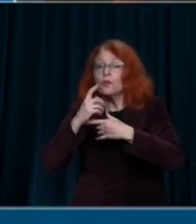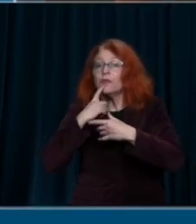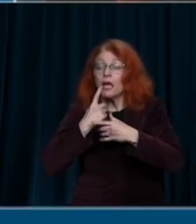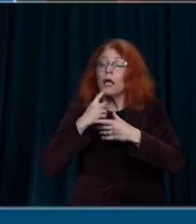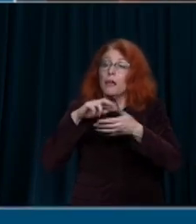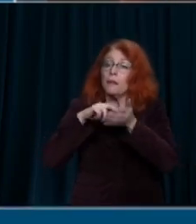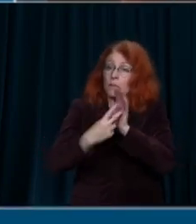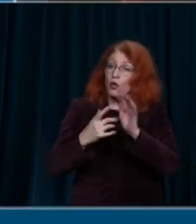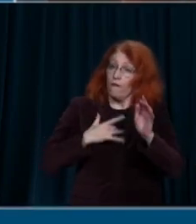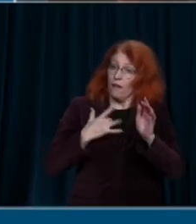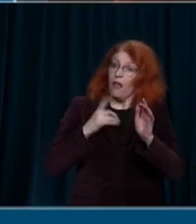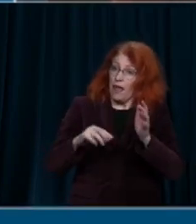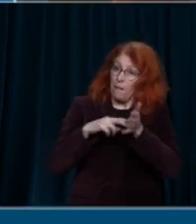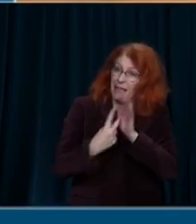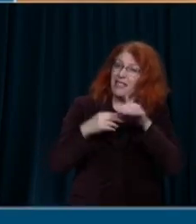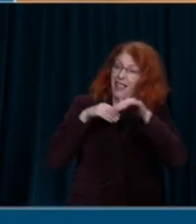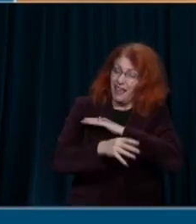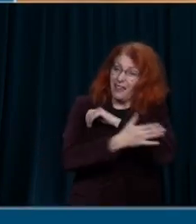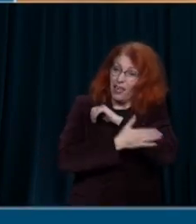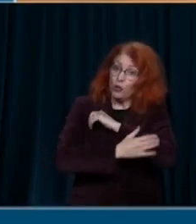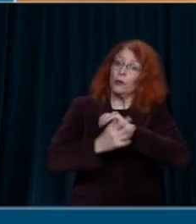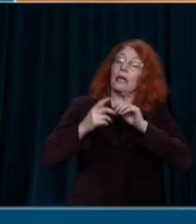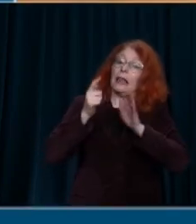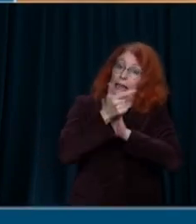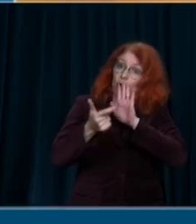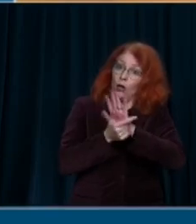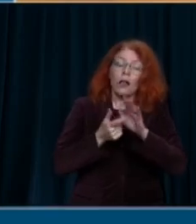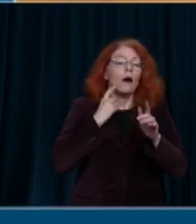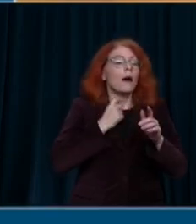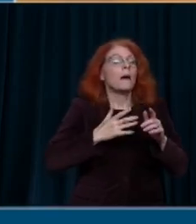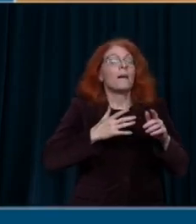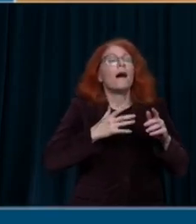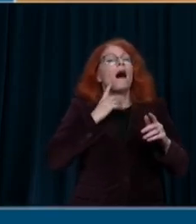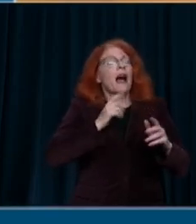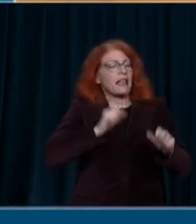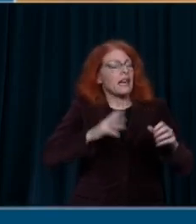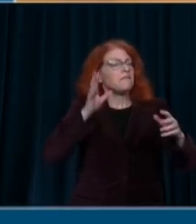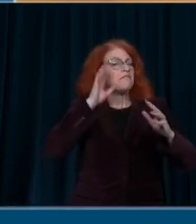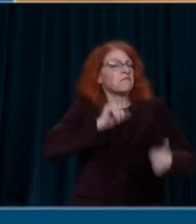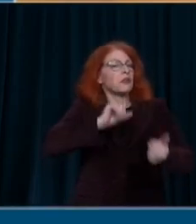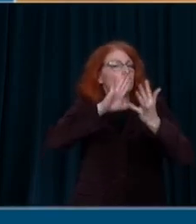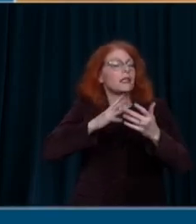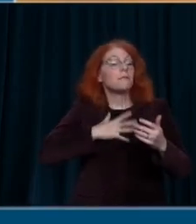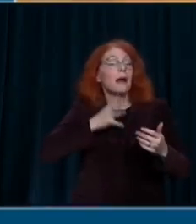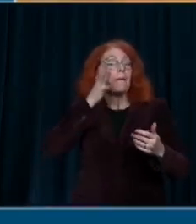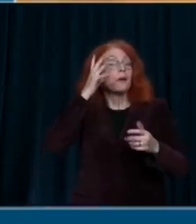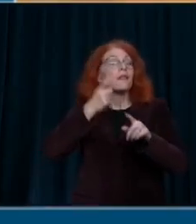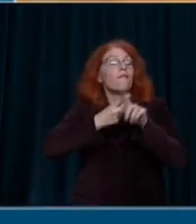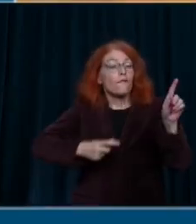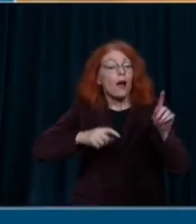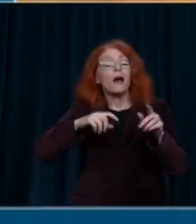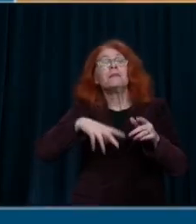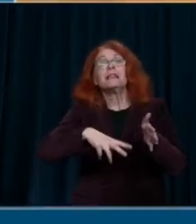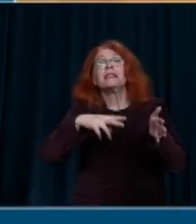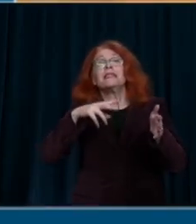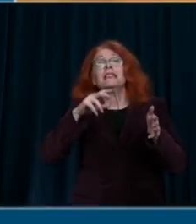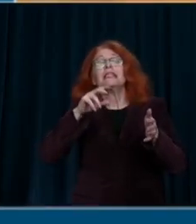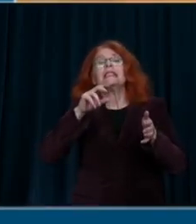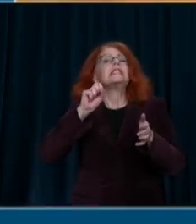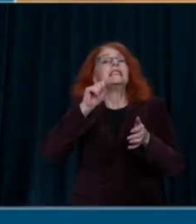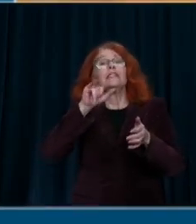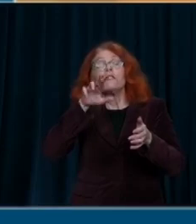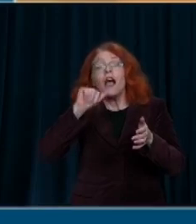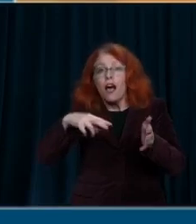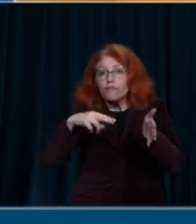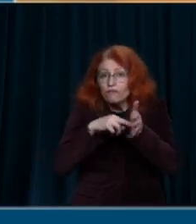legally? I can speak to this for sure because my parents came here as political refugees from Syria and got legal asylum, asking for it before